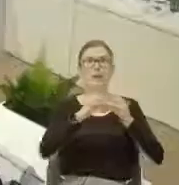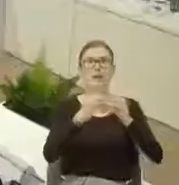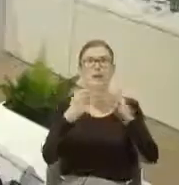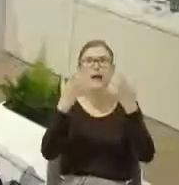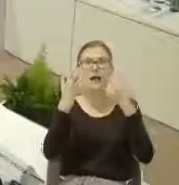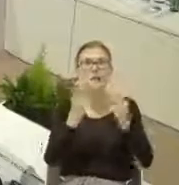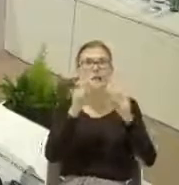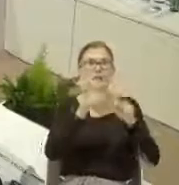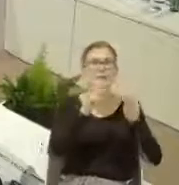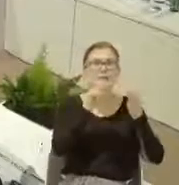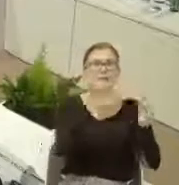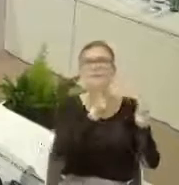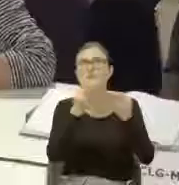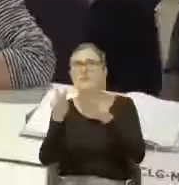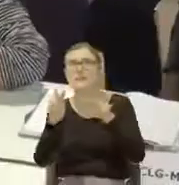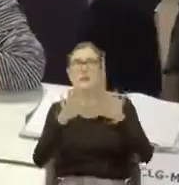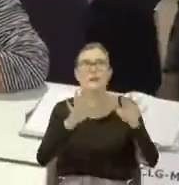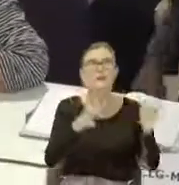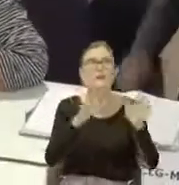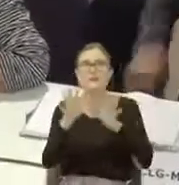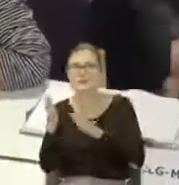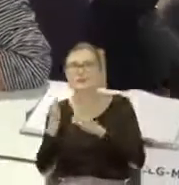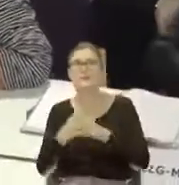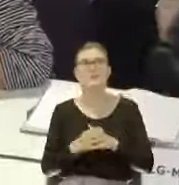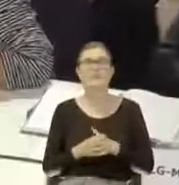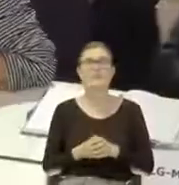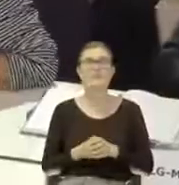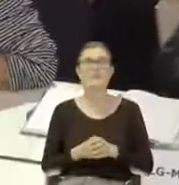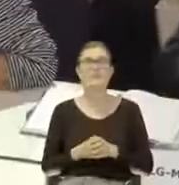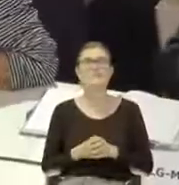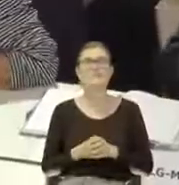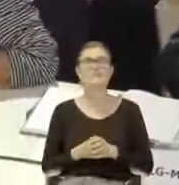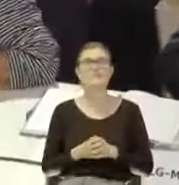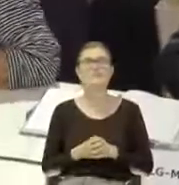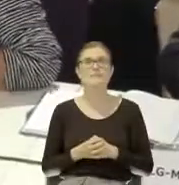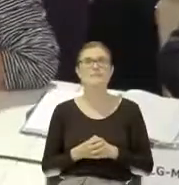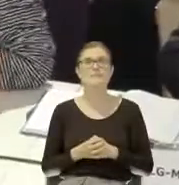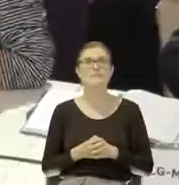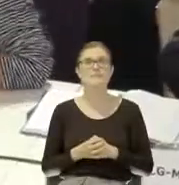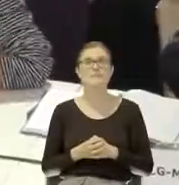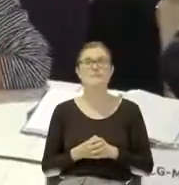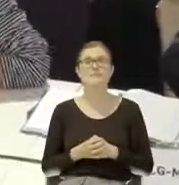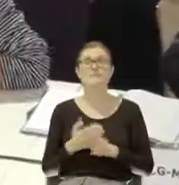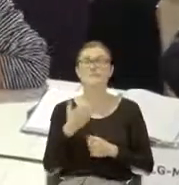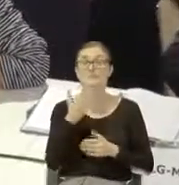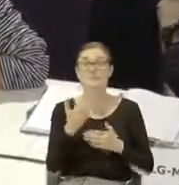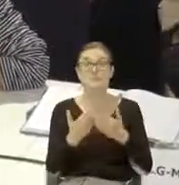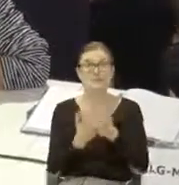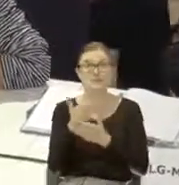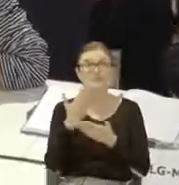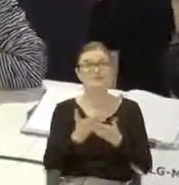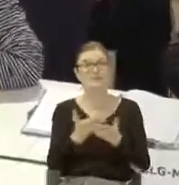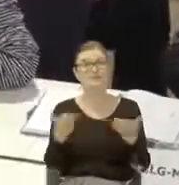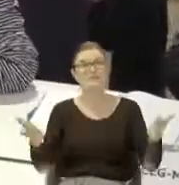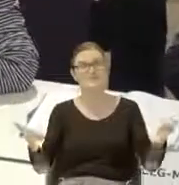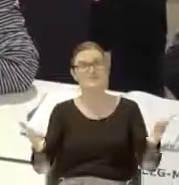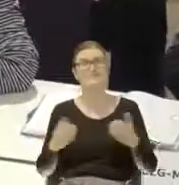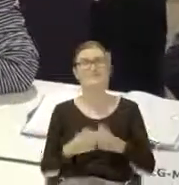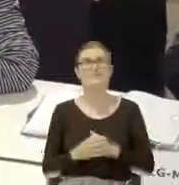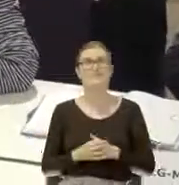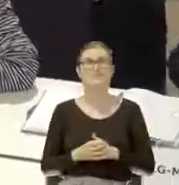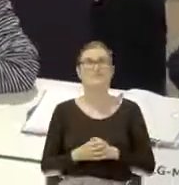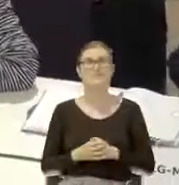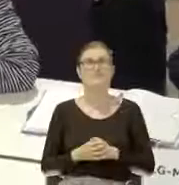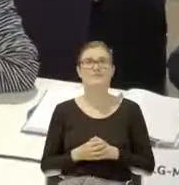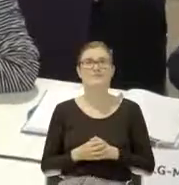reflect. Good president. Afternoon. Sorry, good afternoon, everybody. I'm representing I'm quite sure that most Assembly people should know you here. At